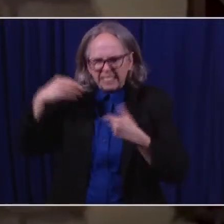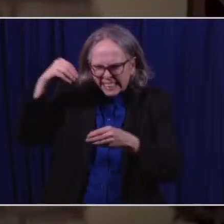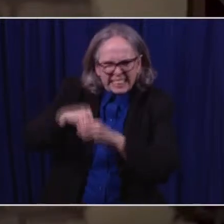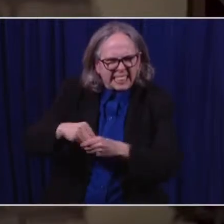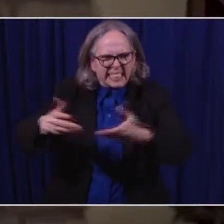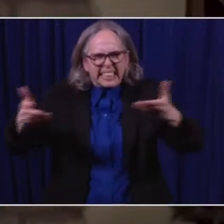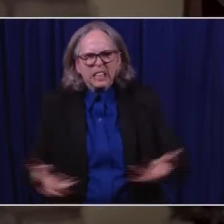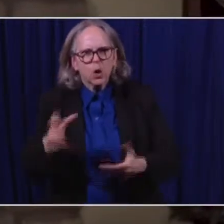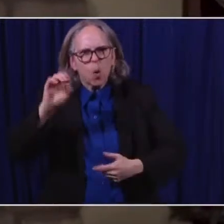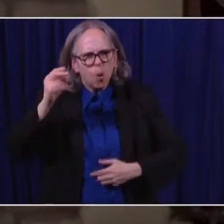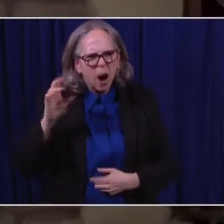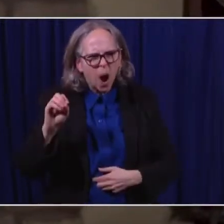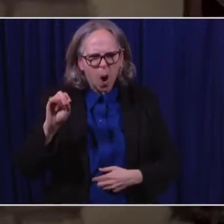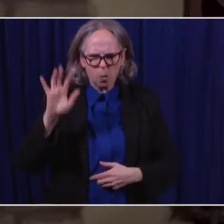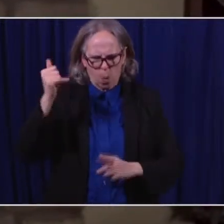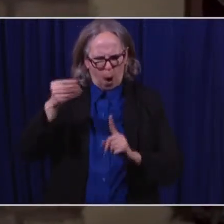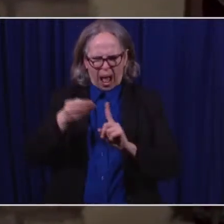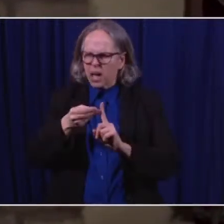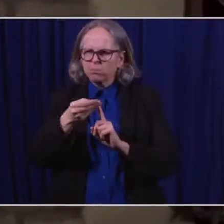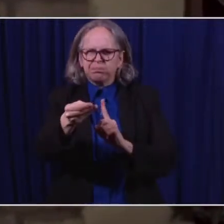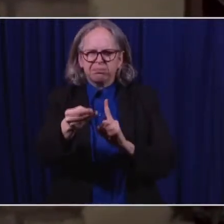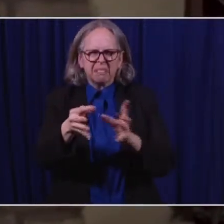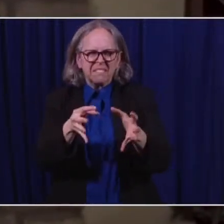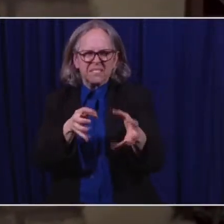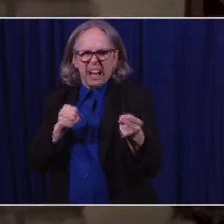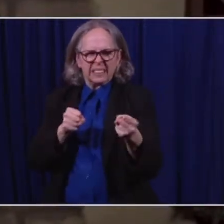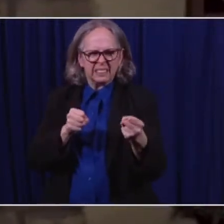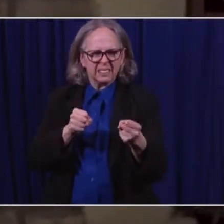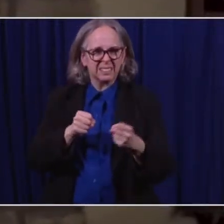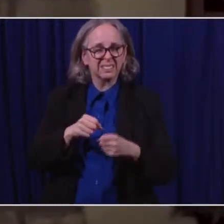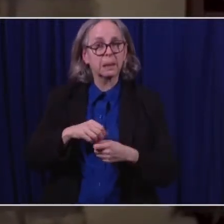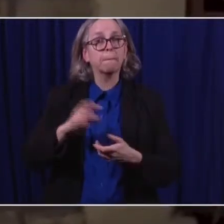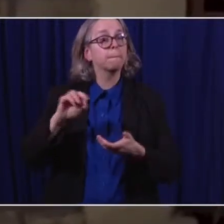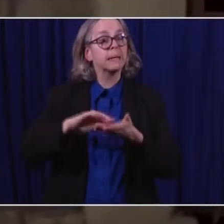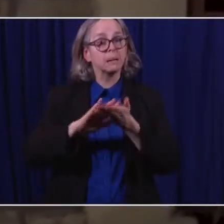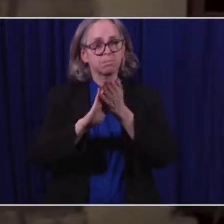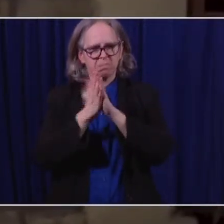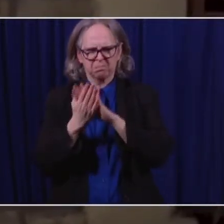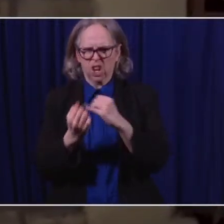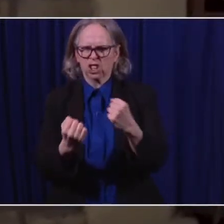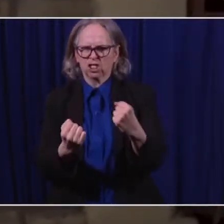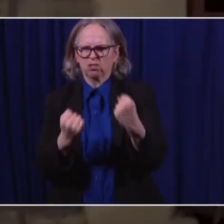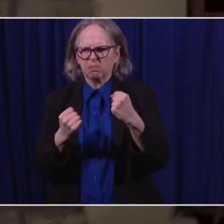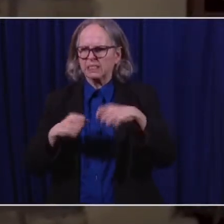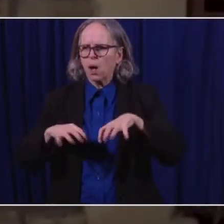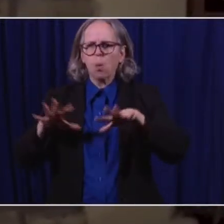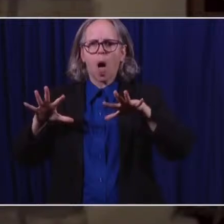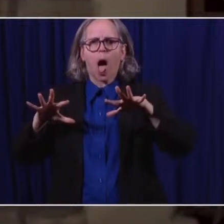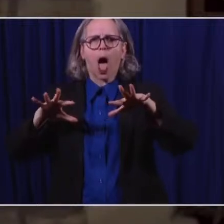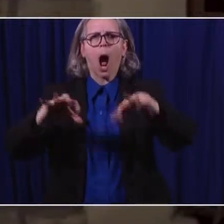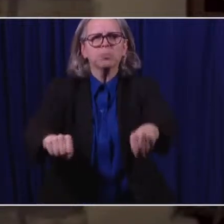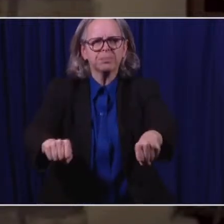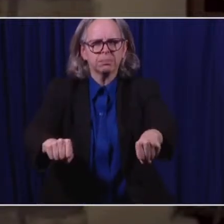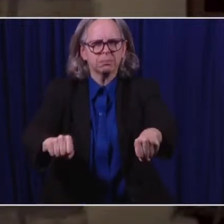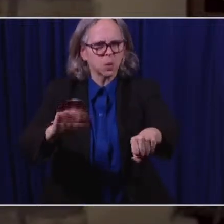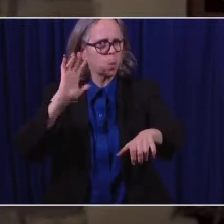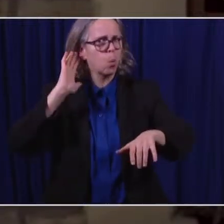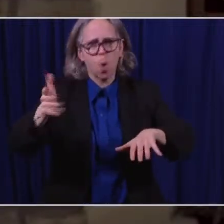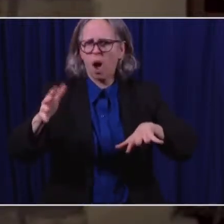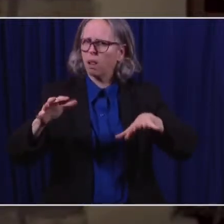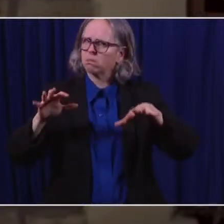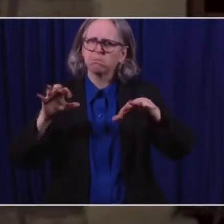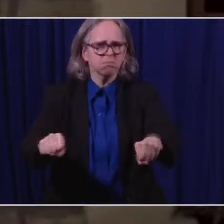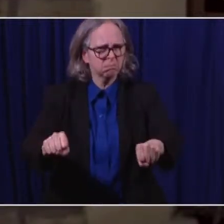become the dominant strain in Ohio. The UK strain took, I guess, about 2 months to become the dominant strain. This strain's been in Ohio a little